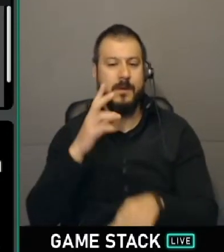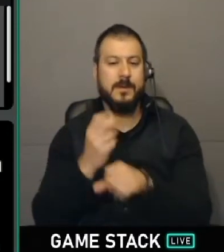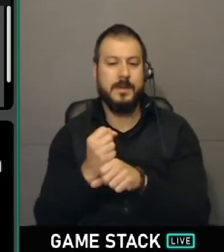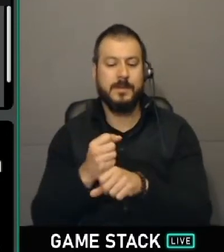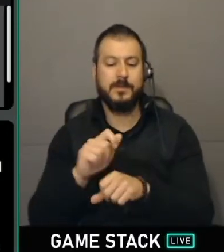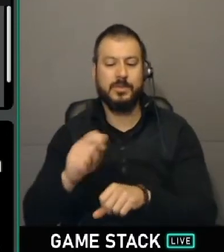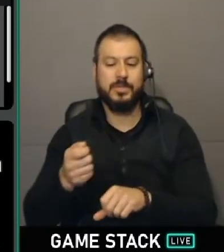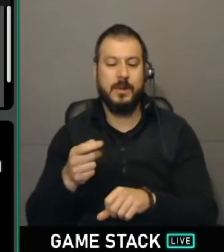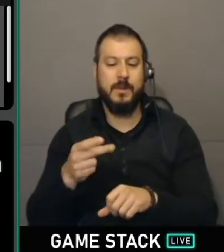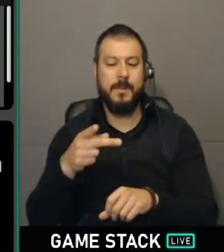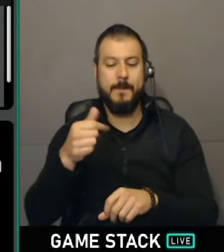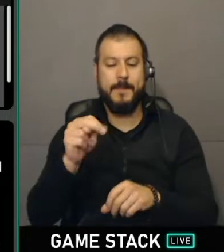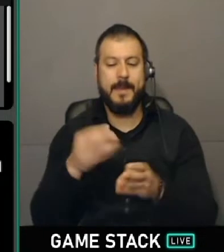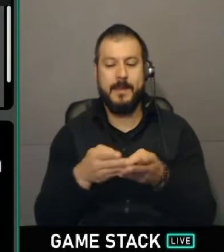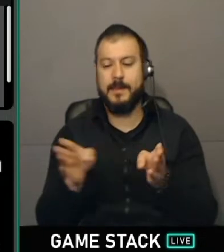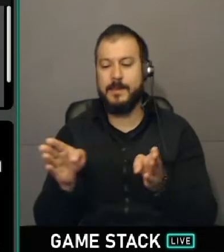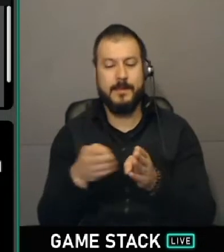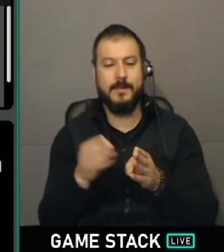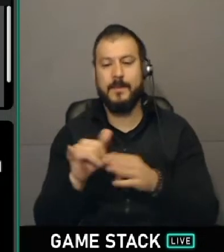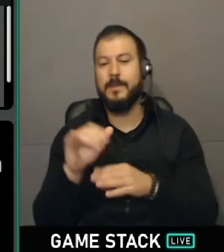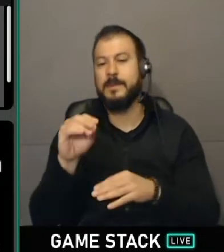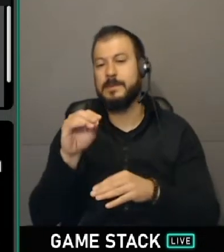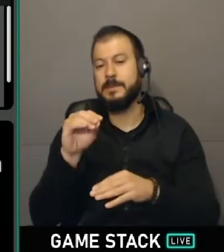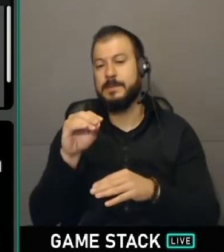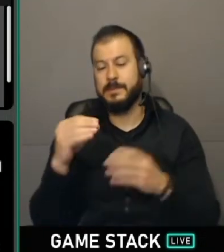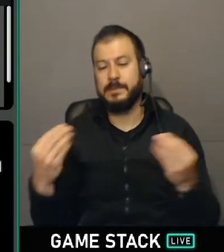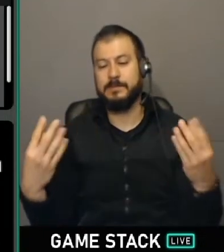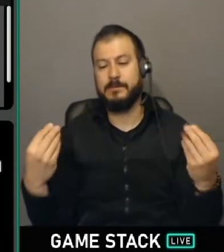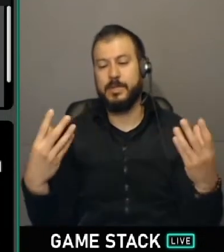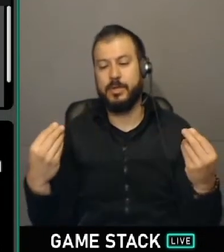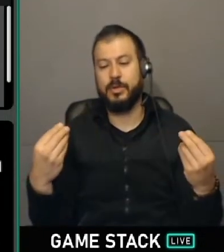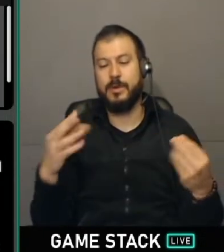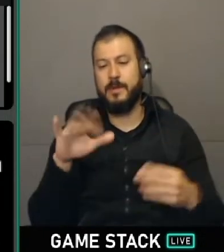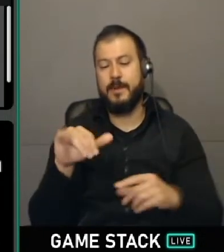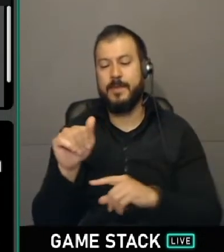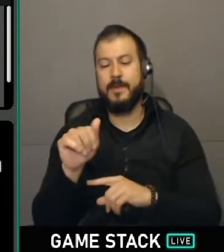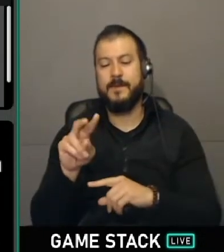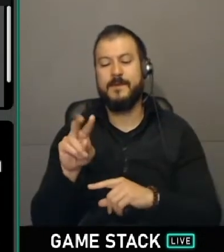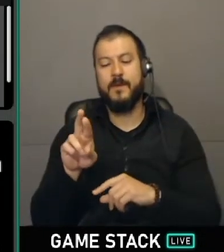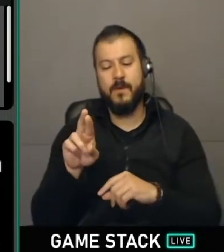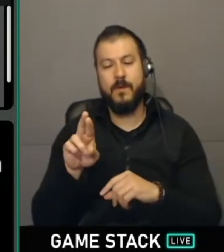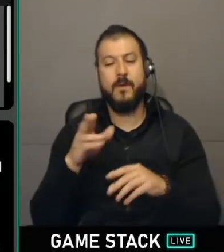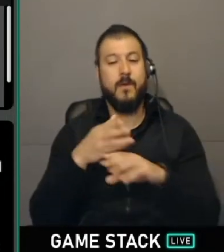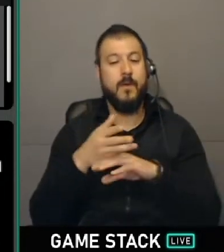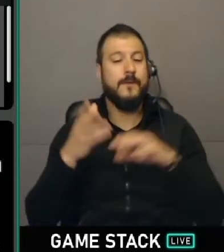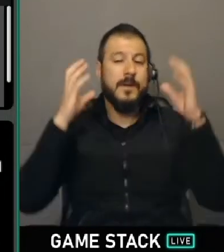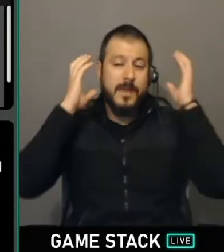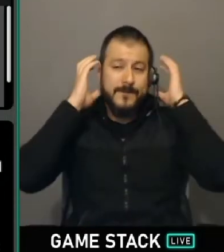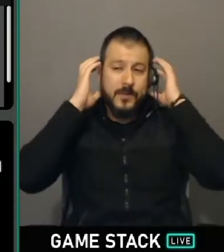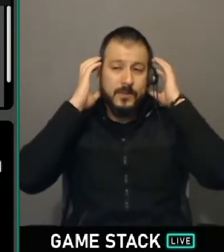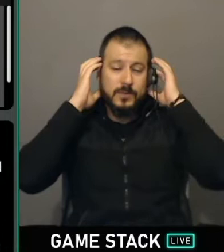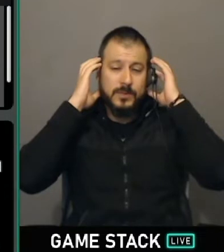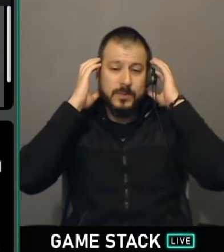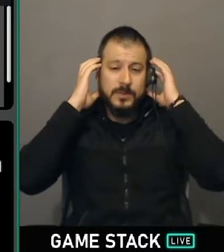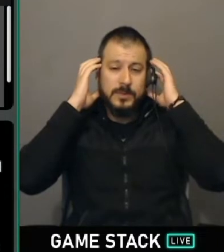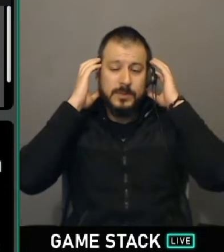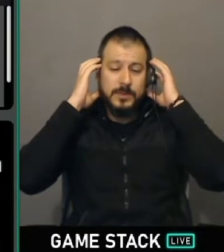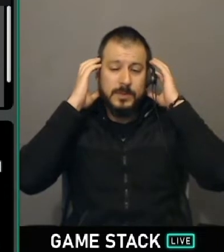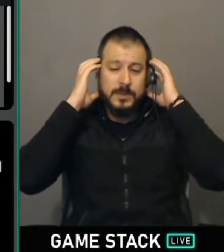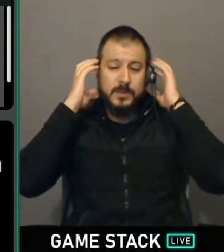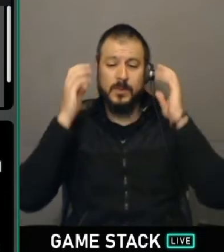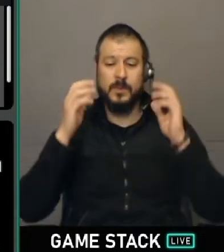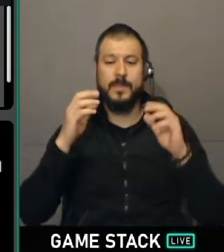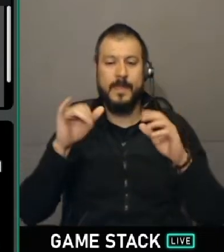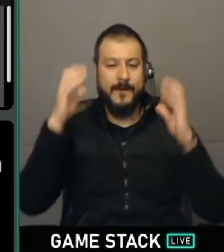panned to the speaker configuration by the AVR. Over headphones, the headphone renderer is going to place